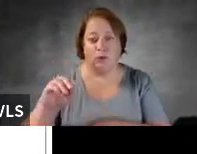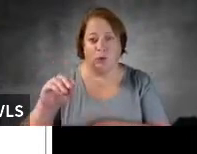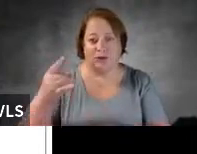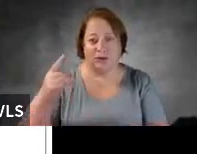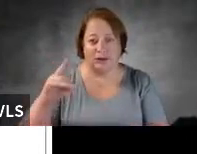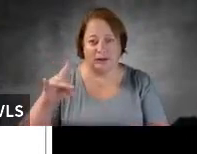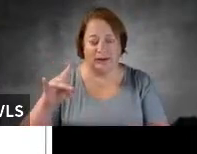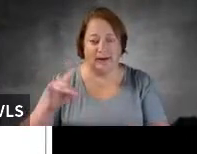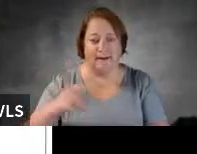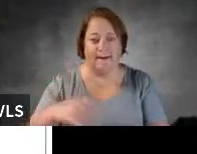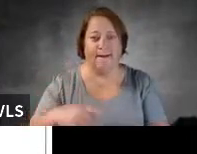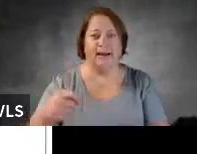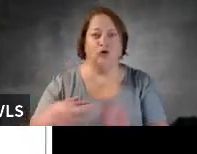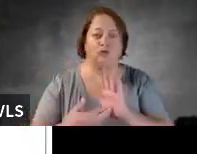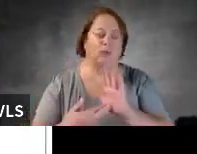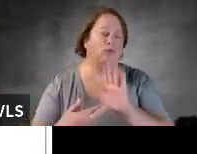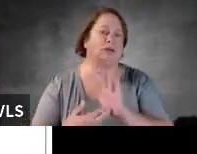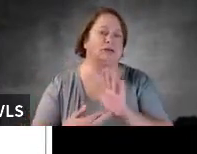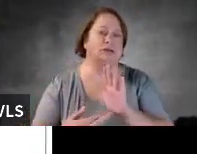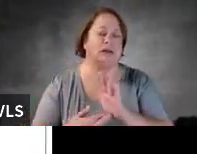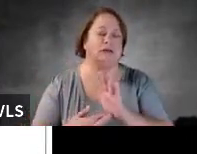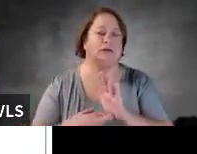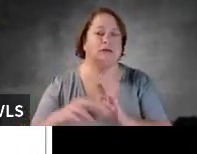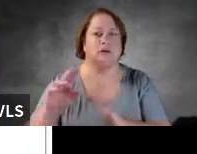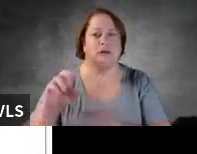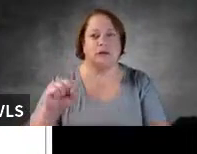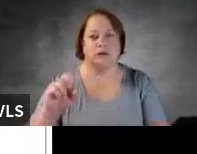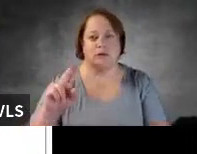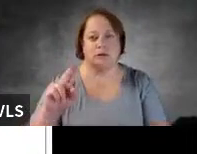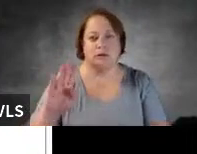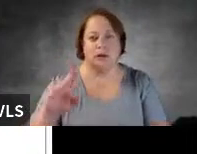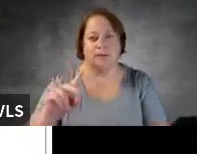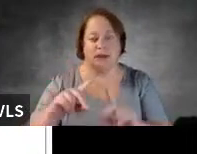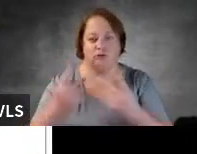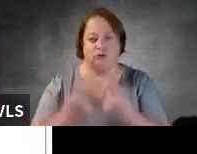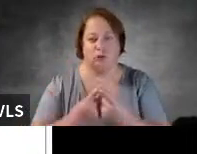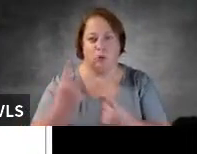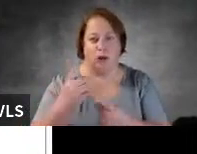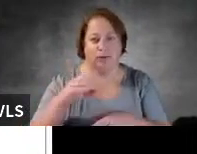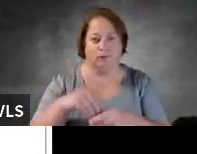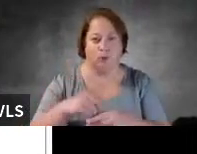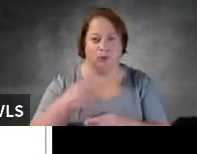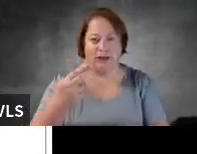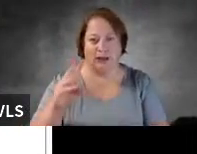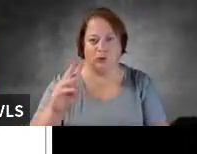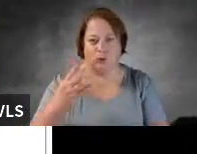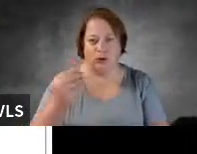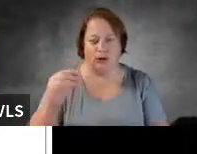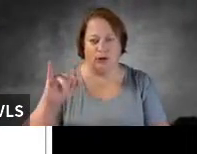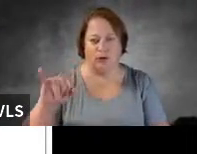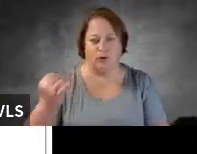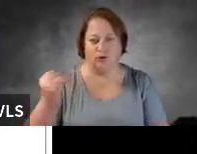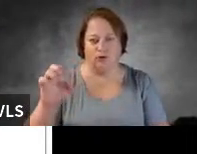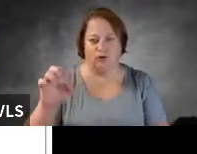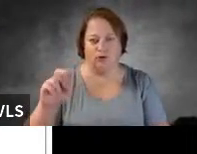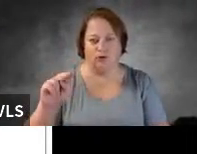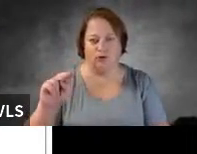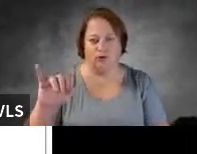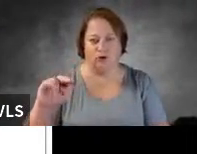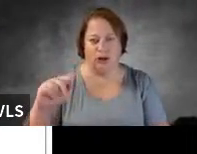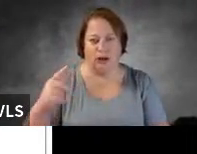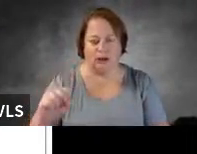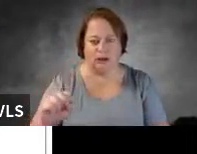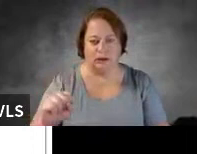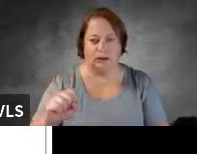2018, and he represents Sub-District 1, which includes Hazelwood and Jennings School District. His